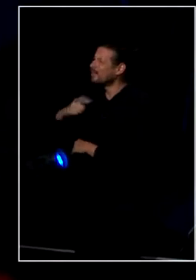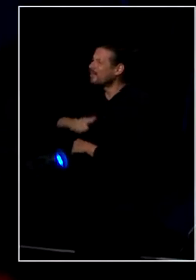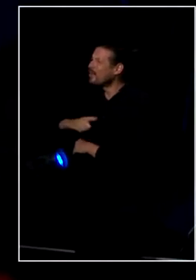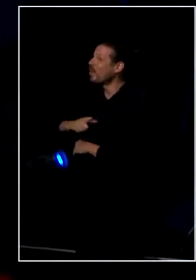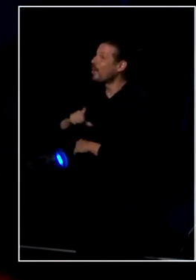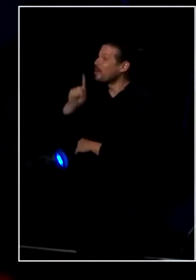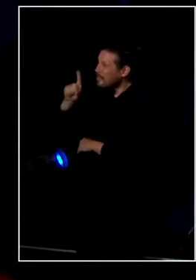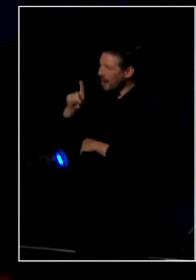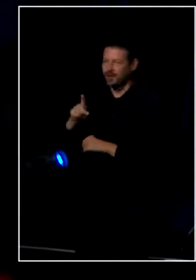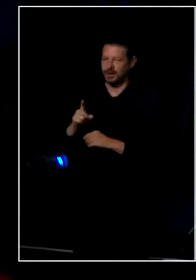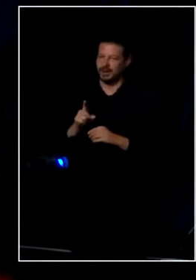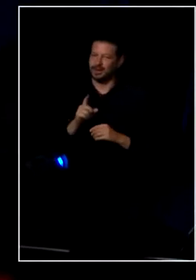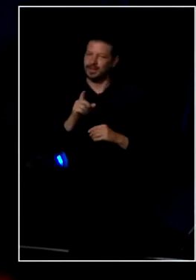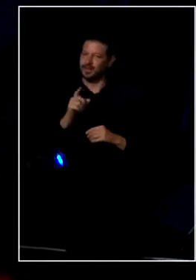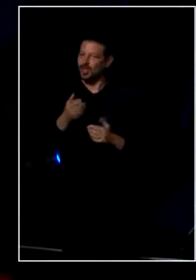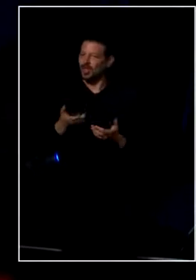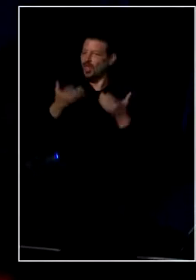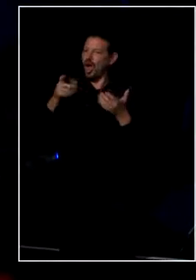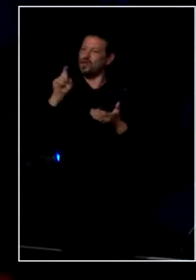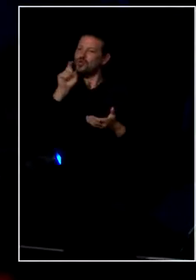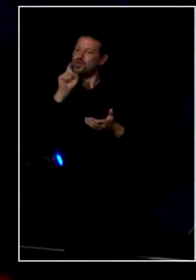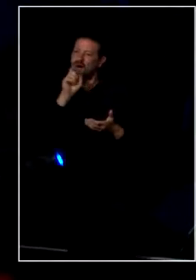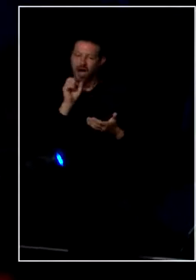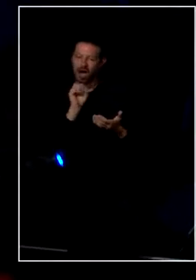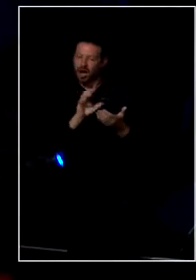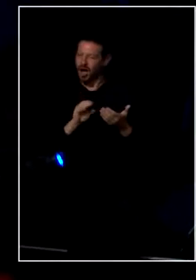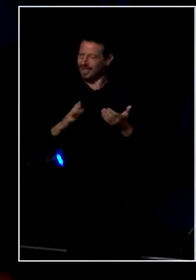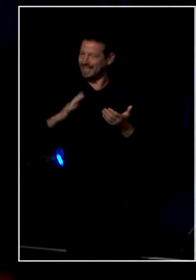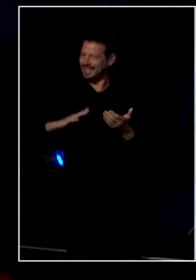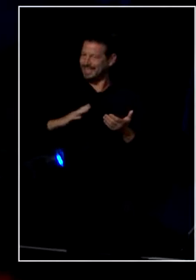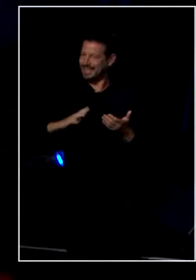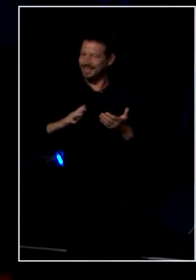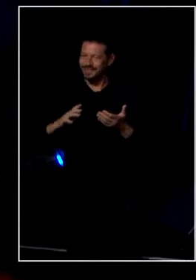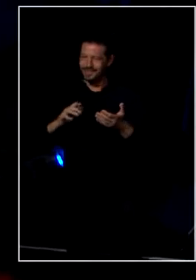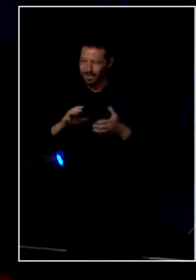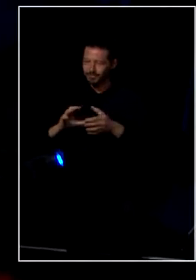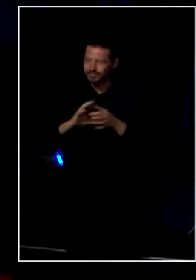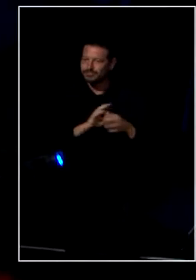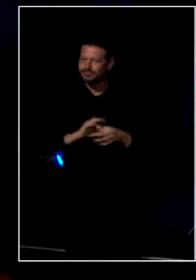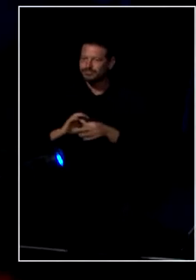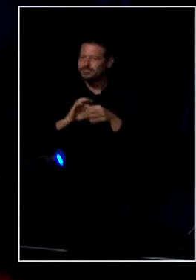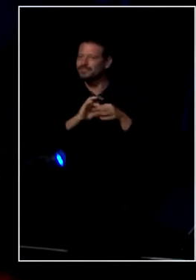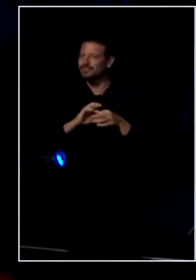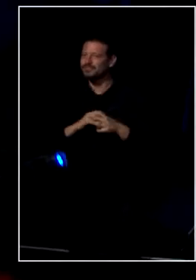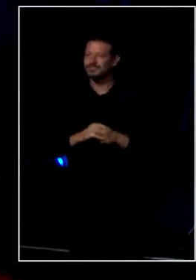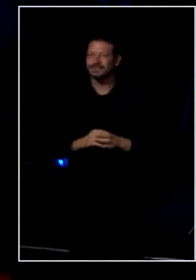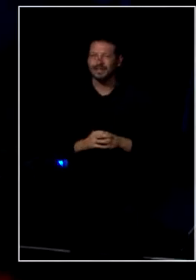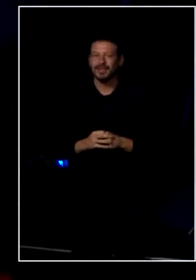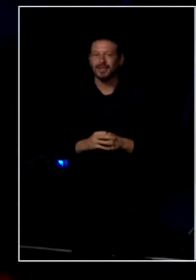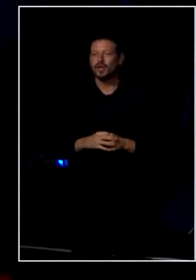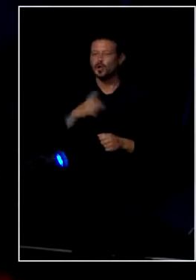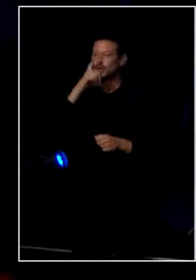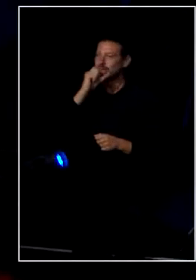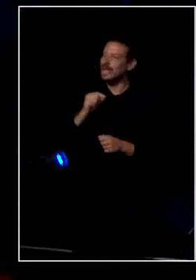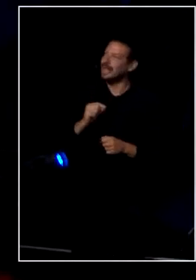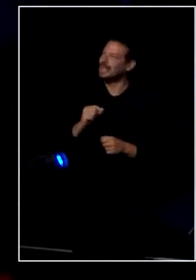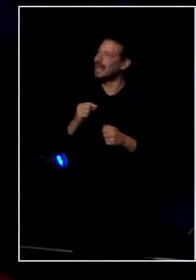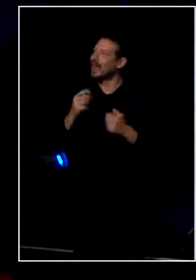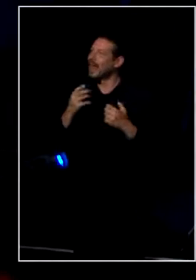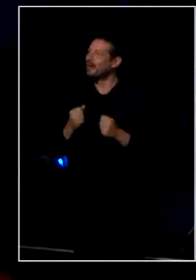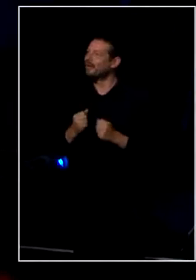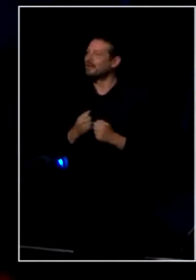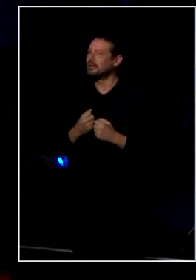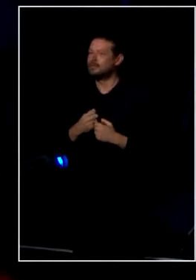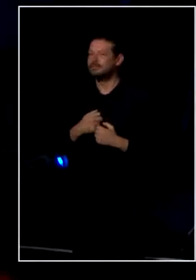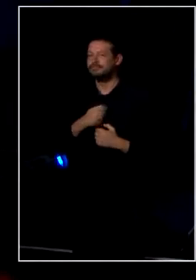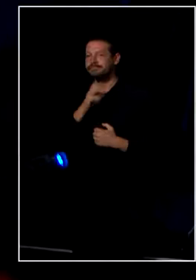book needs the humour as well, because it all needs to work together. Mm. You know, you can feel bad and feel angry